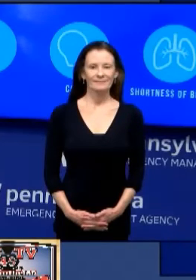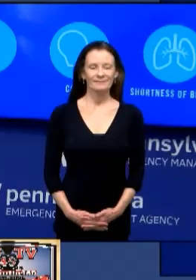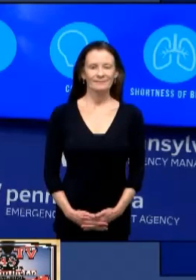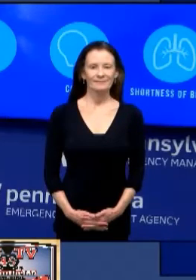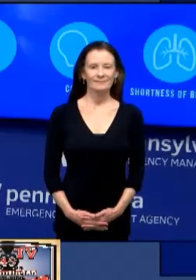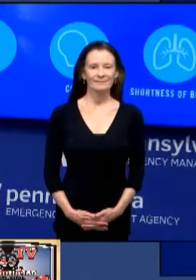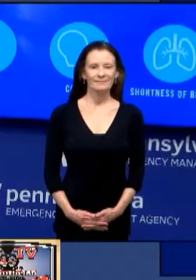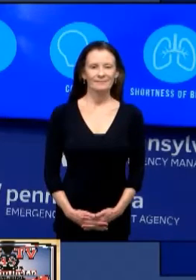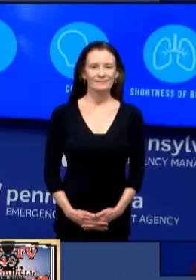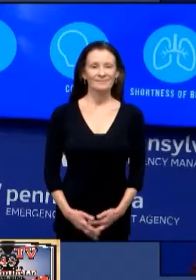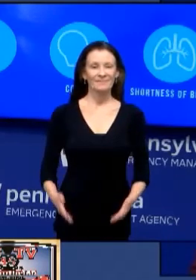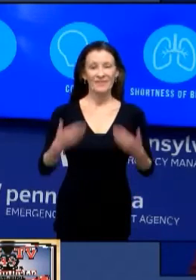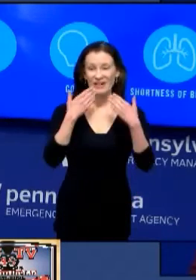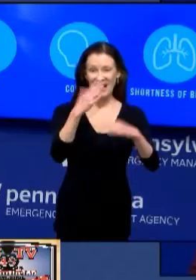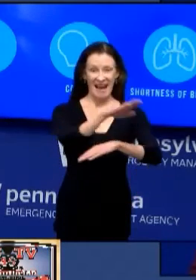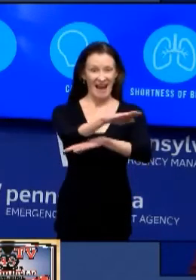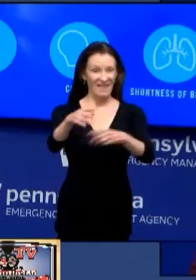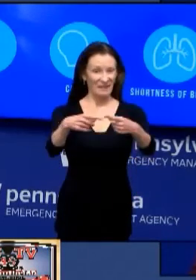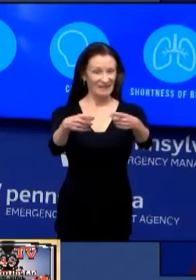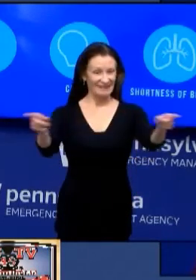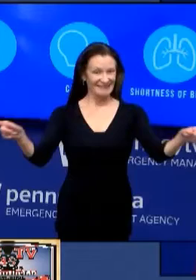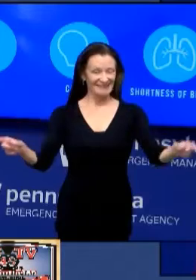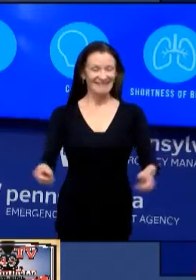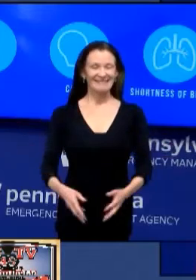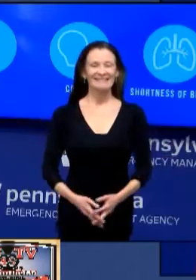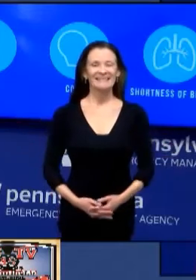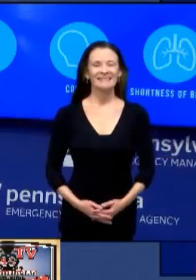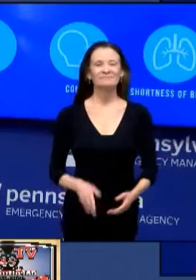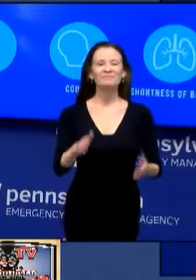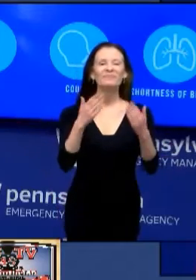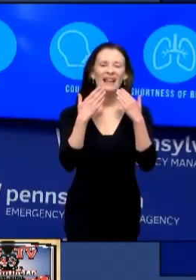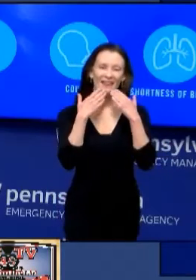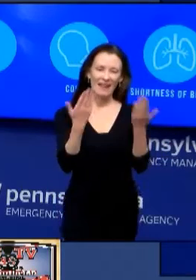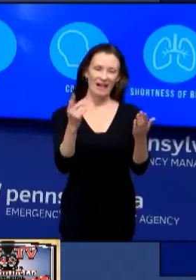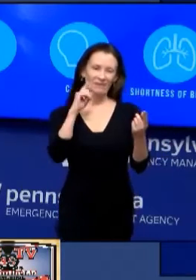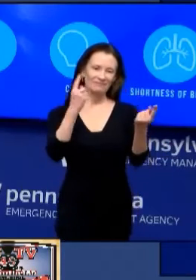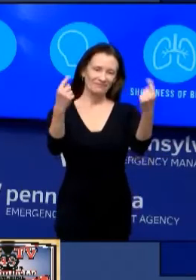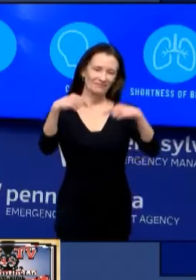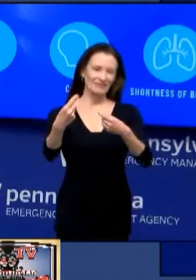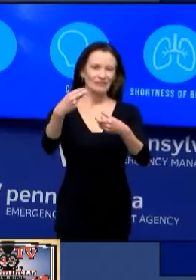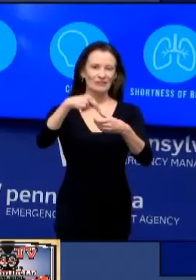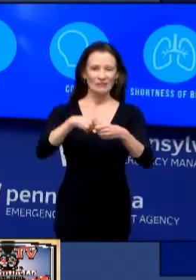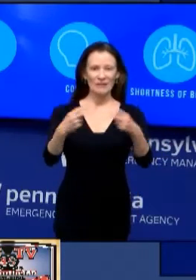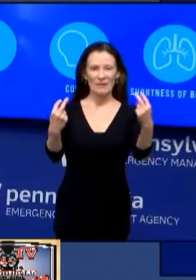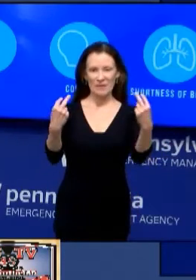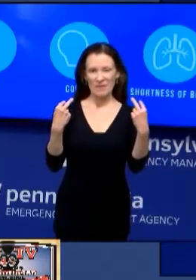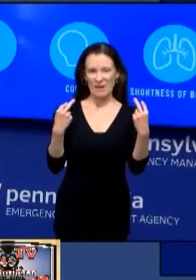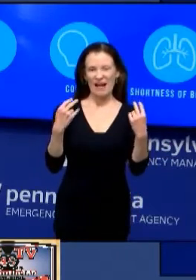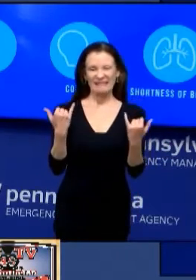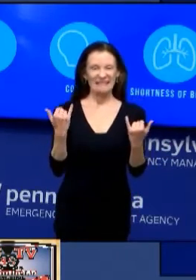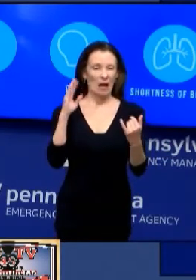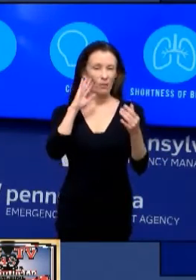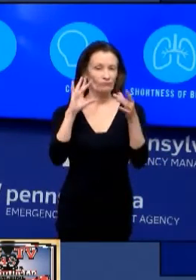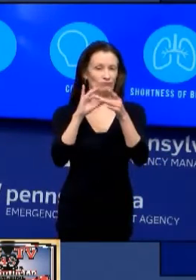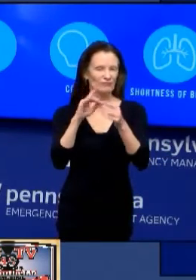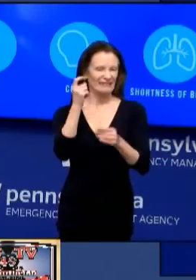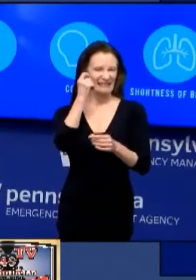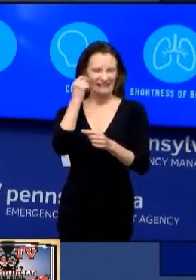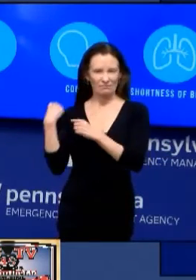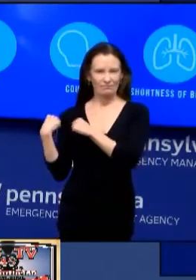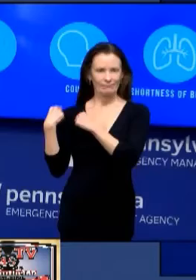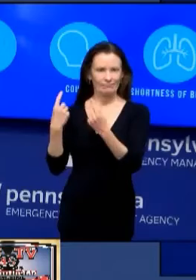Good afternoon, and thank you for joining us today for the latest update on the 2019